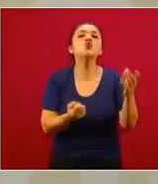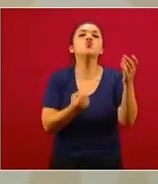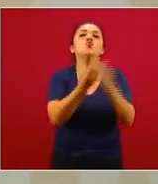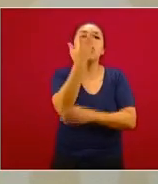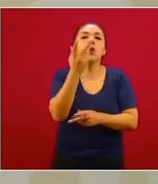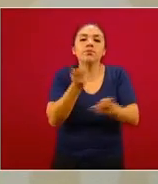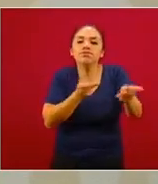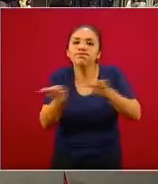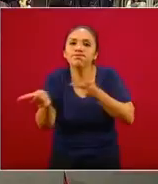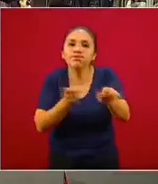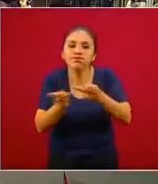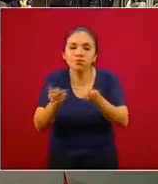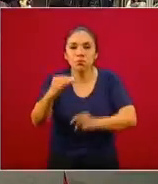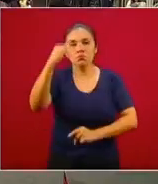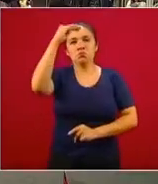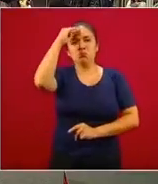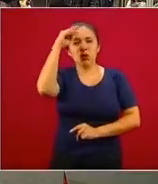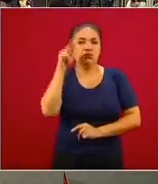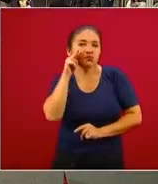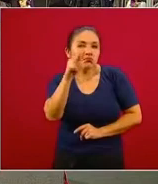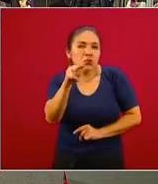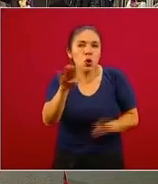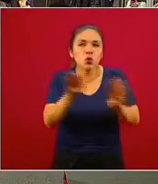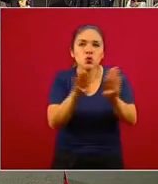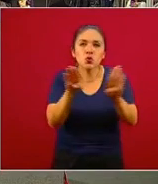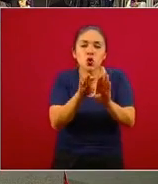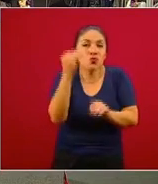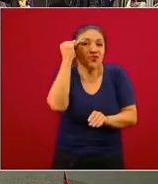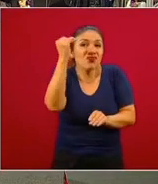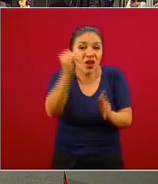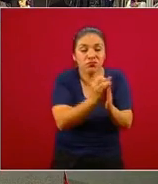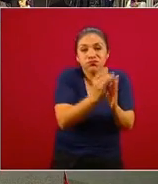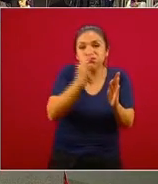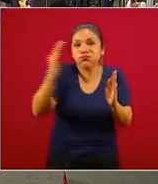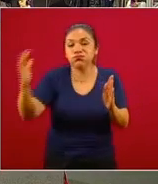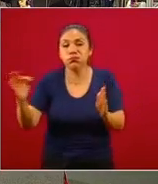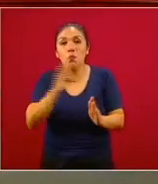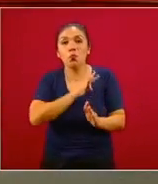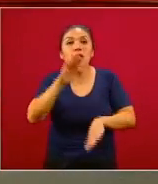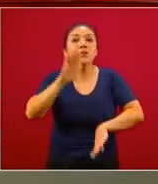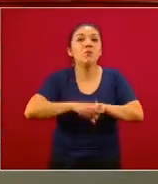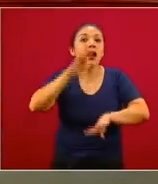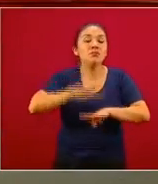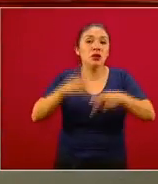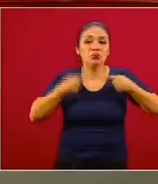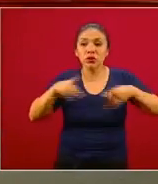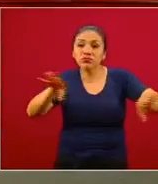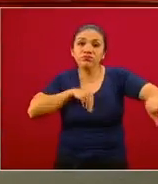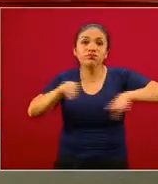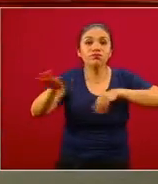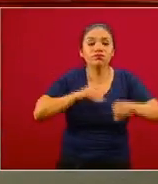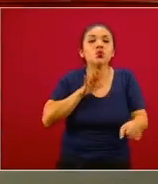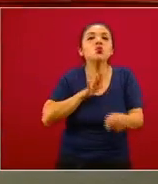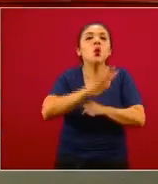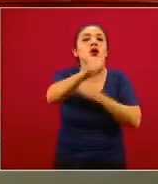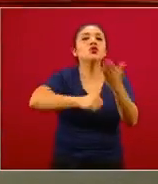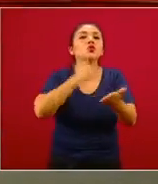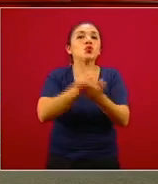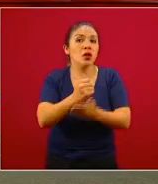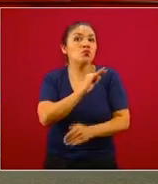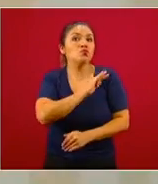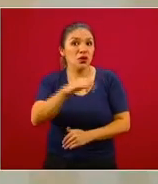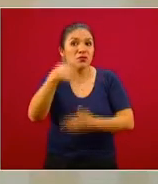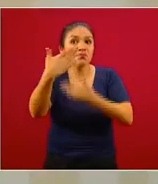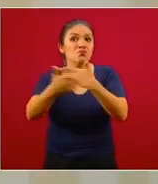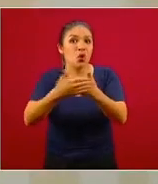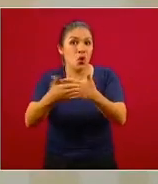new projections, what are the expectations for distributions of new epidemic outbreaks in cities that are close to